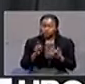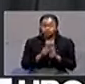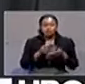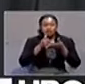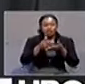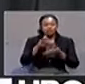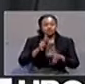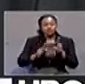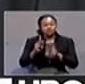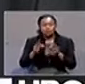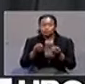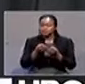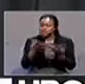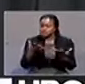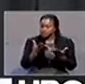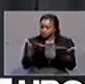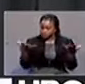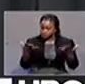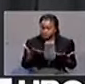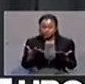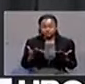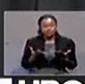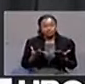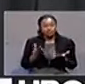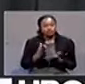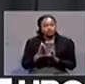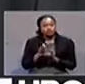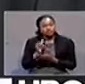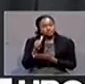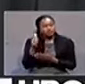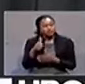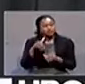people. He was one of the